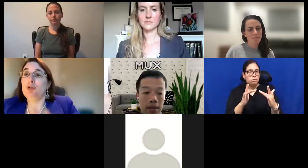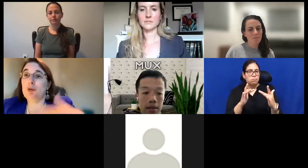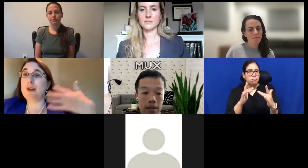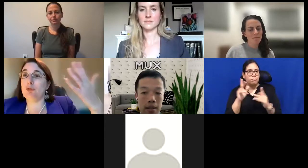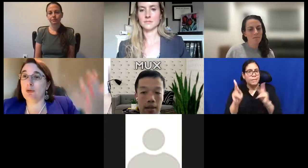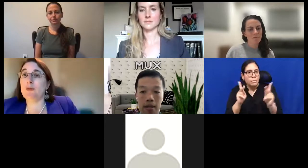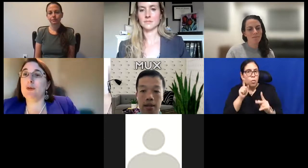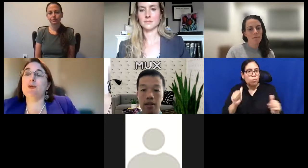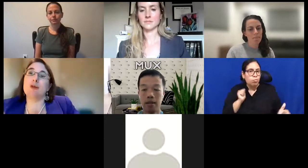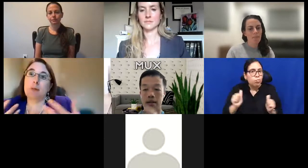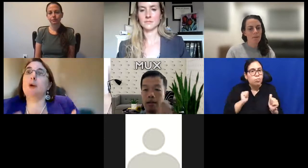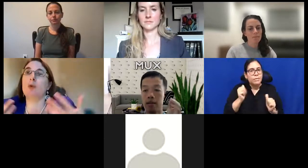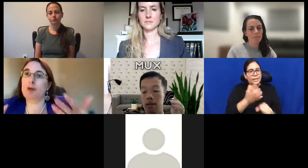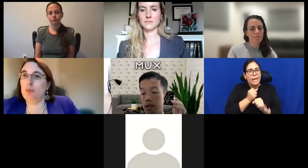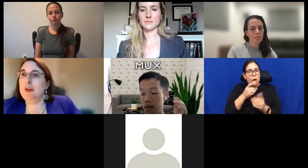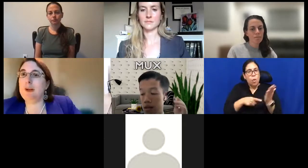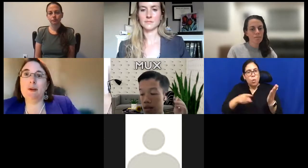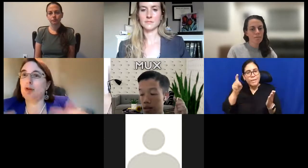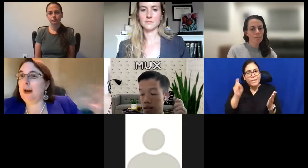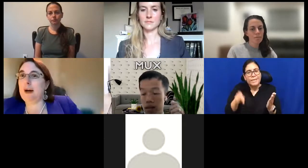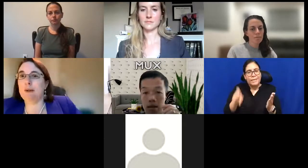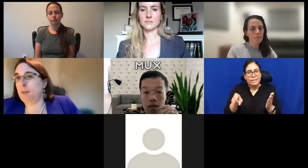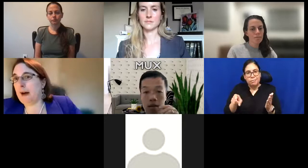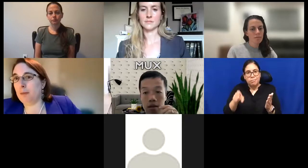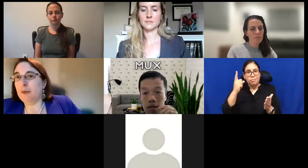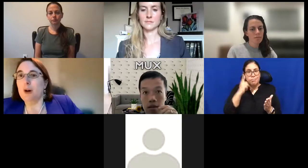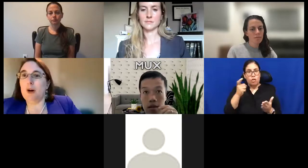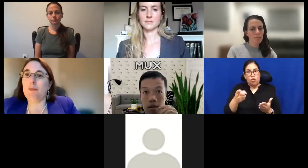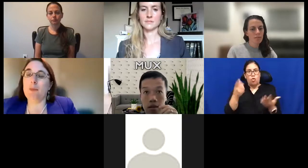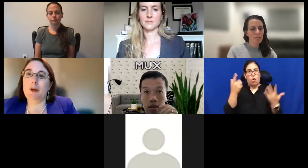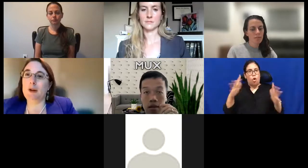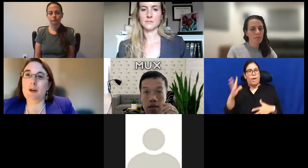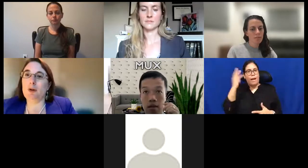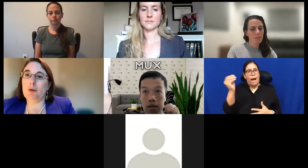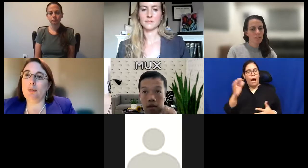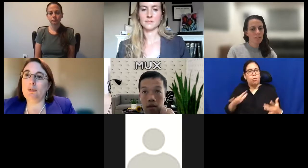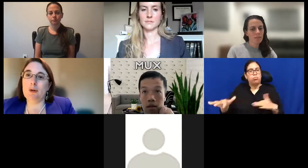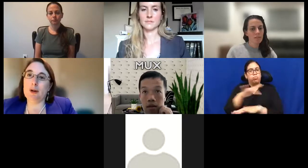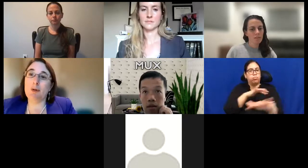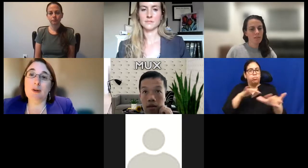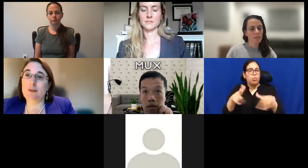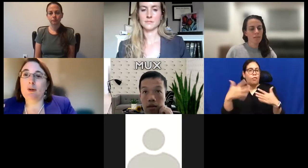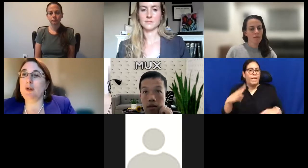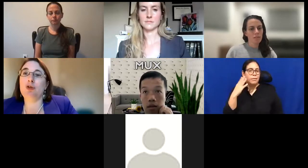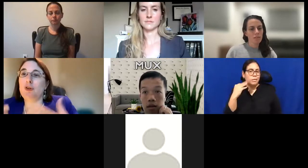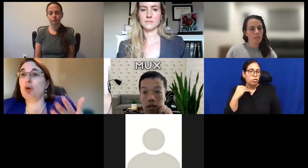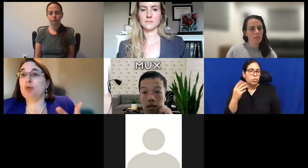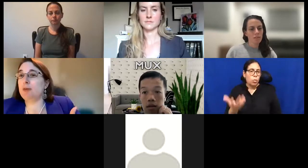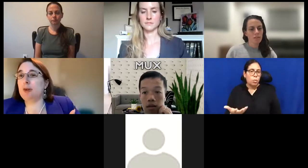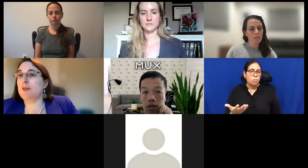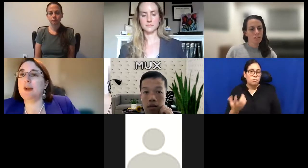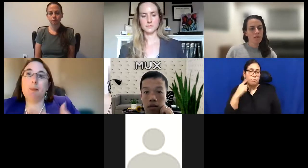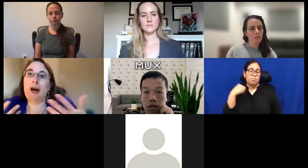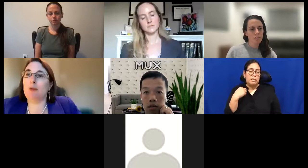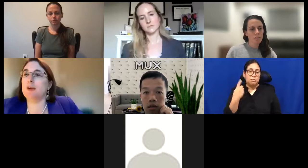people to get your services or to explain what you need because you're out and about. For me, I'm gonna, it's no